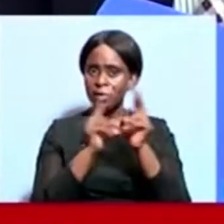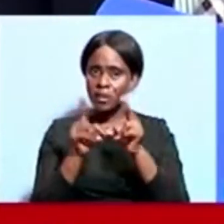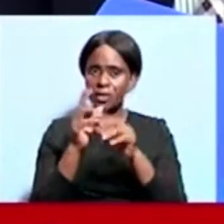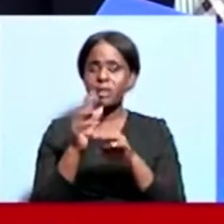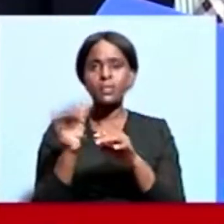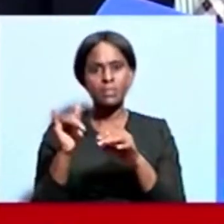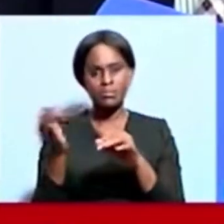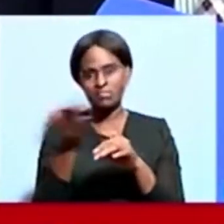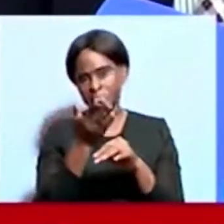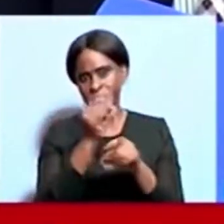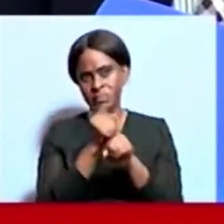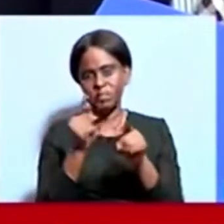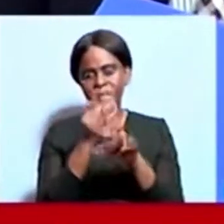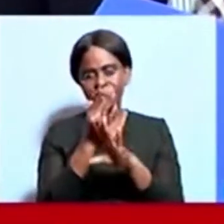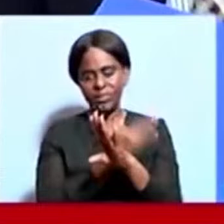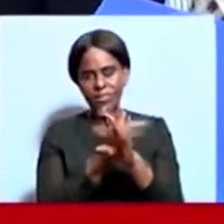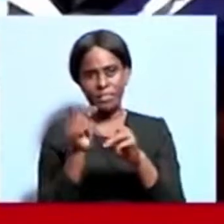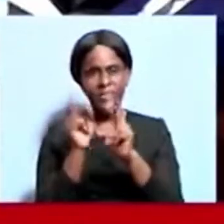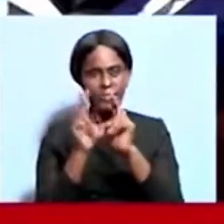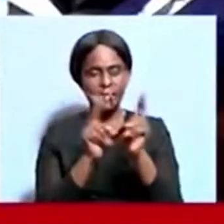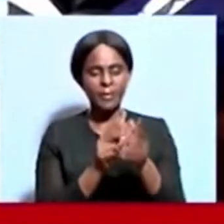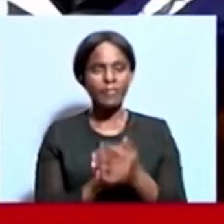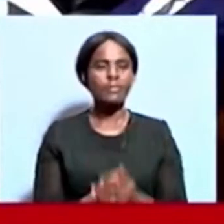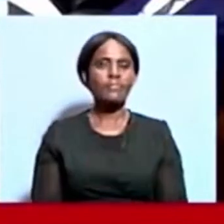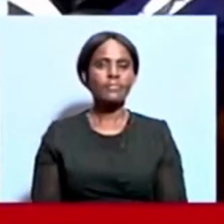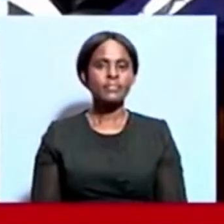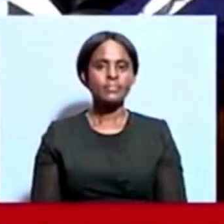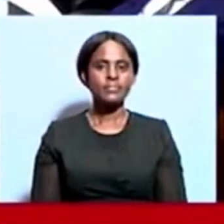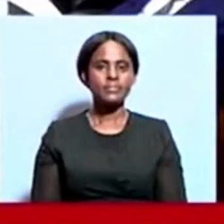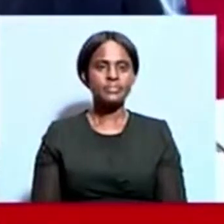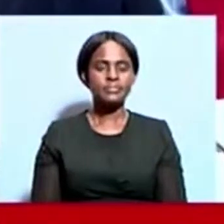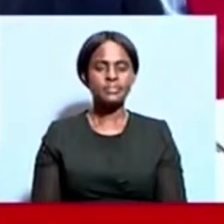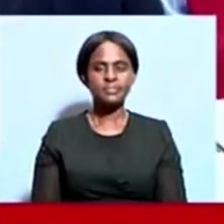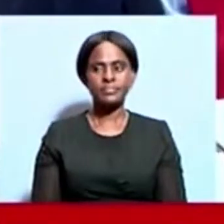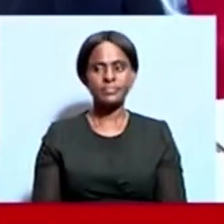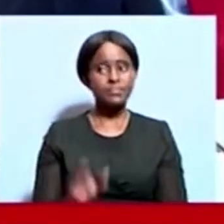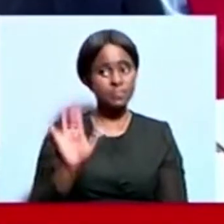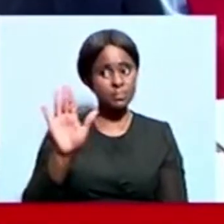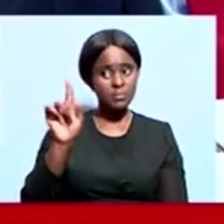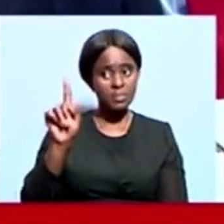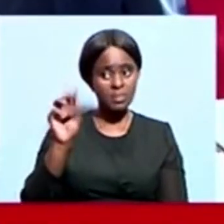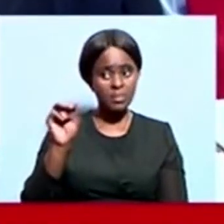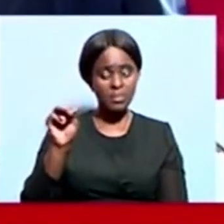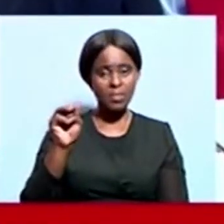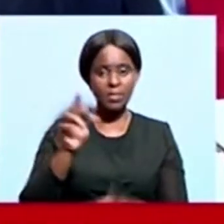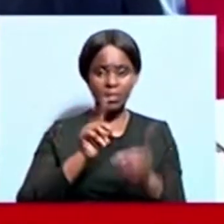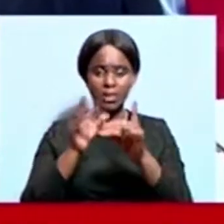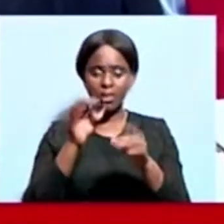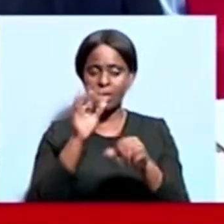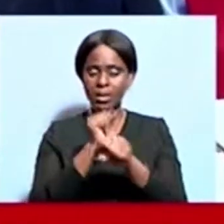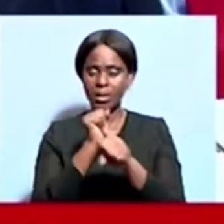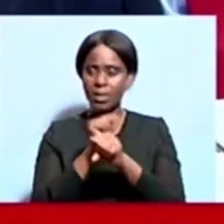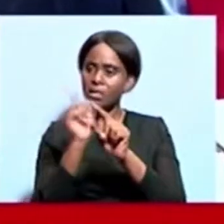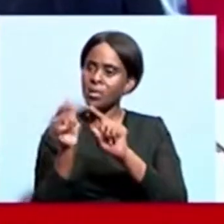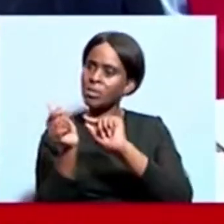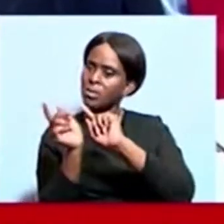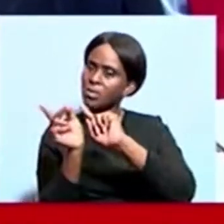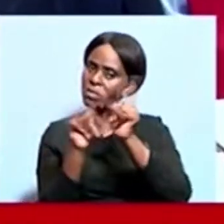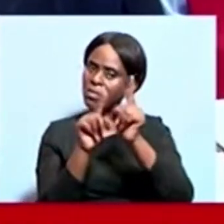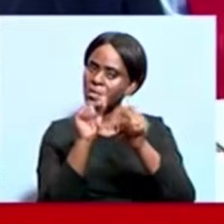well. No, it's just one Before thing. she responds, Chair. 1 minute. I just want to find out something. Director of Works, when did you go to